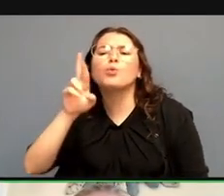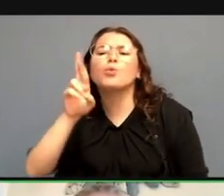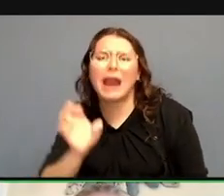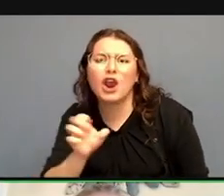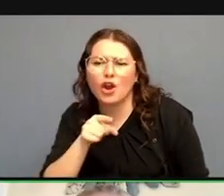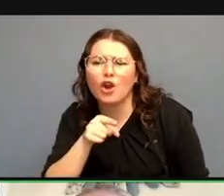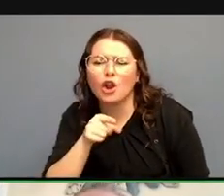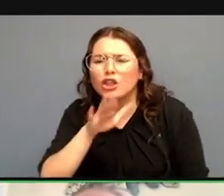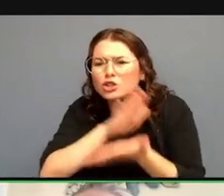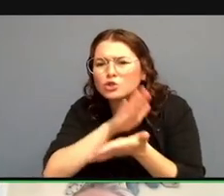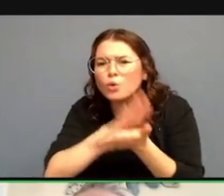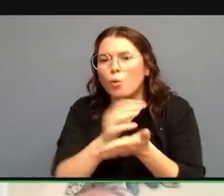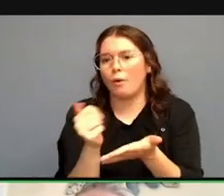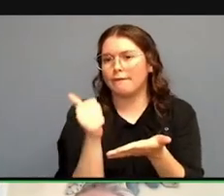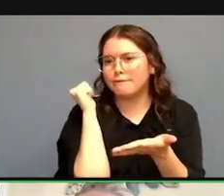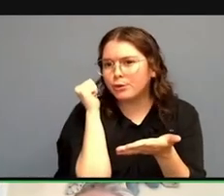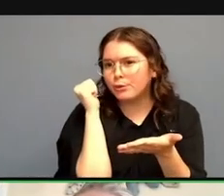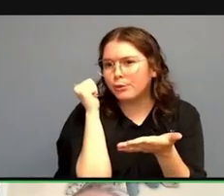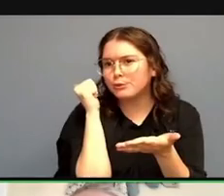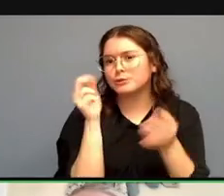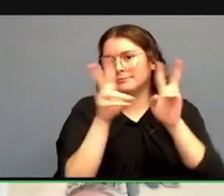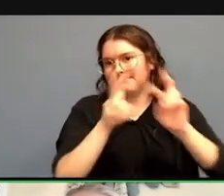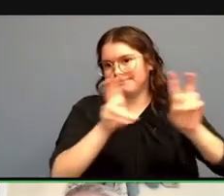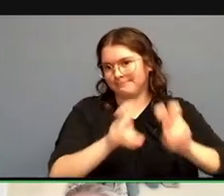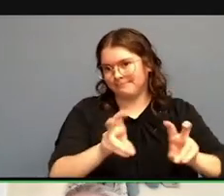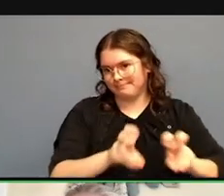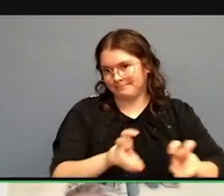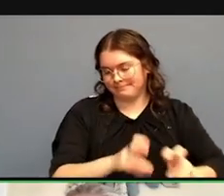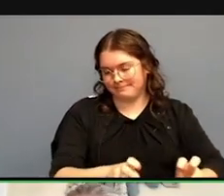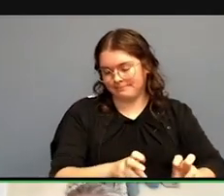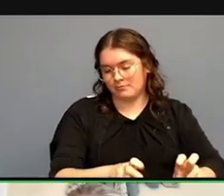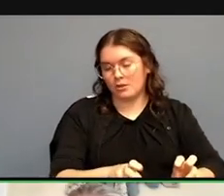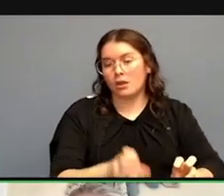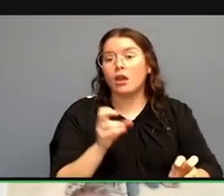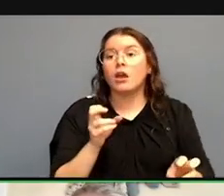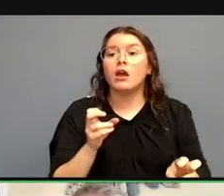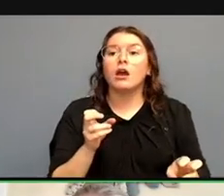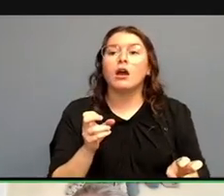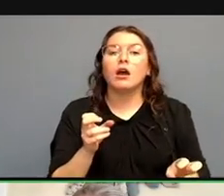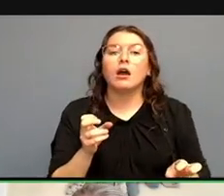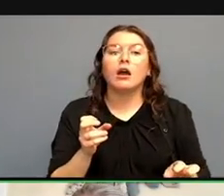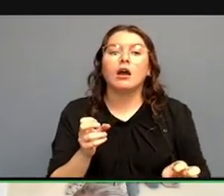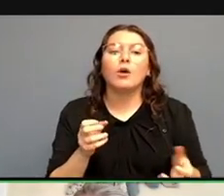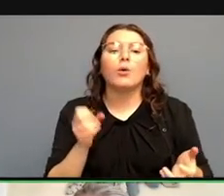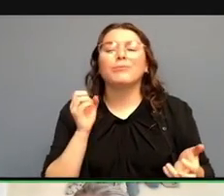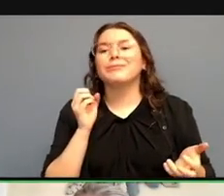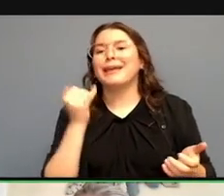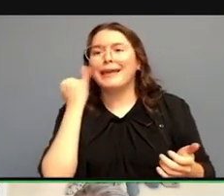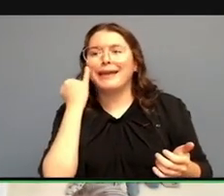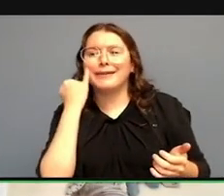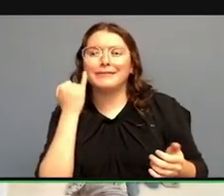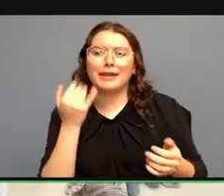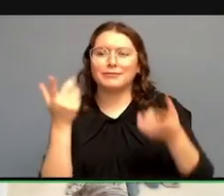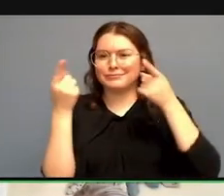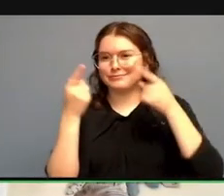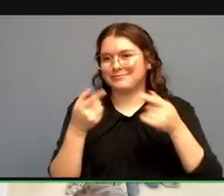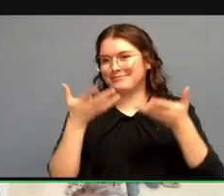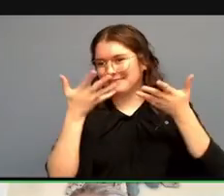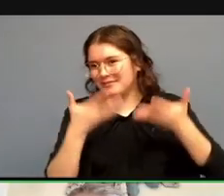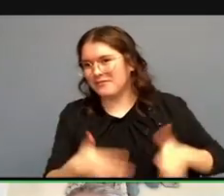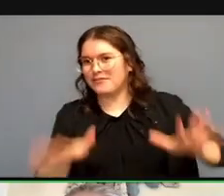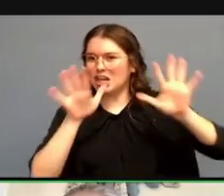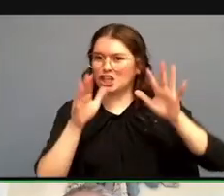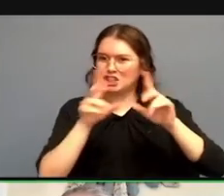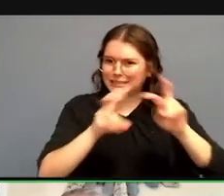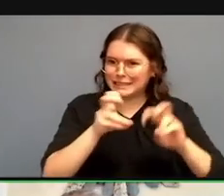will refuse to assess unless they've already done so and found that child ineligible in a fairly recent amount